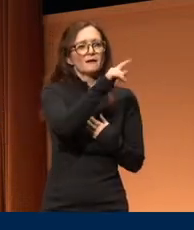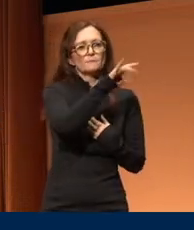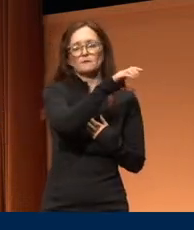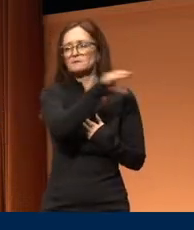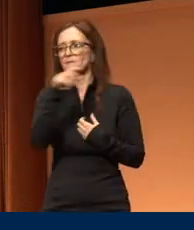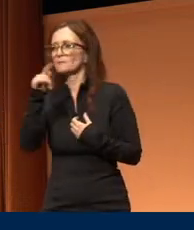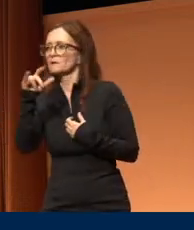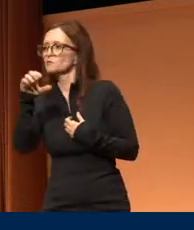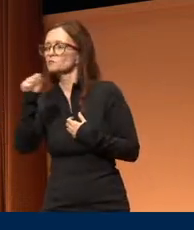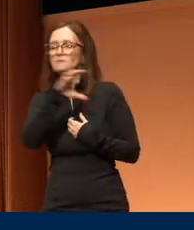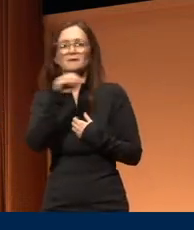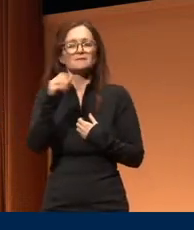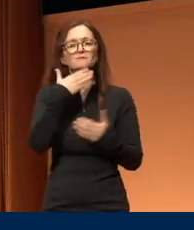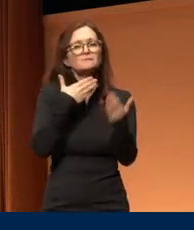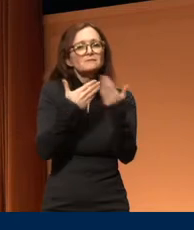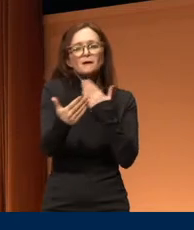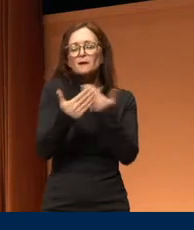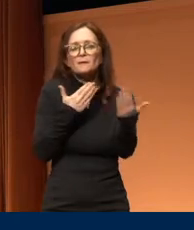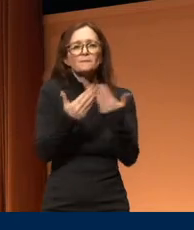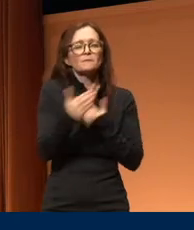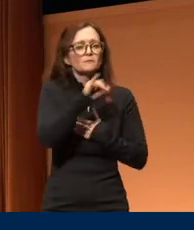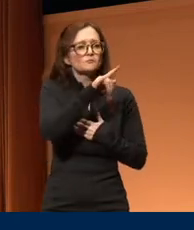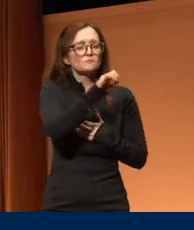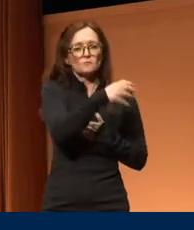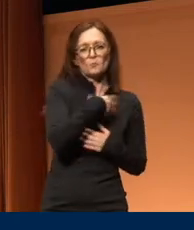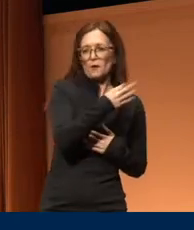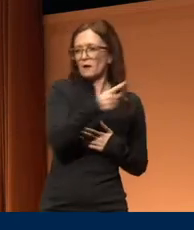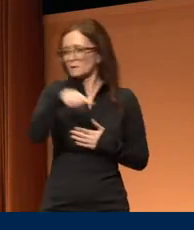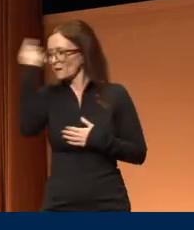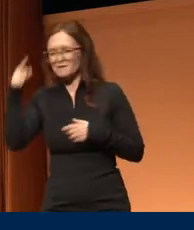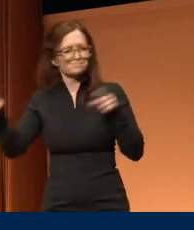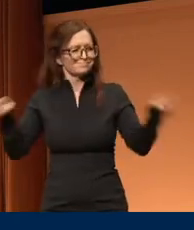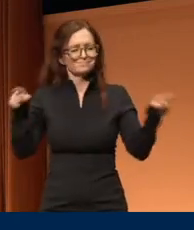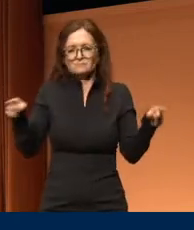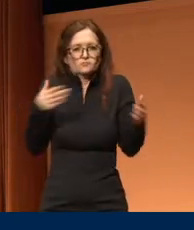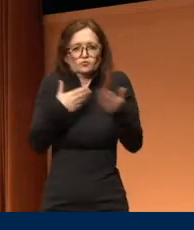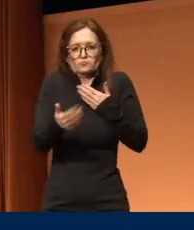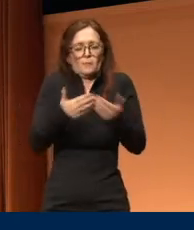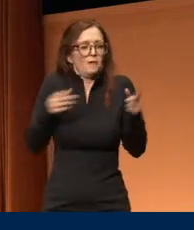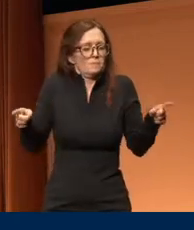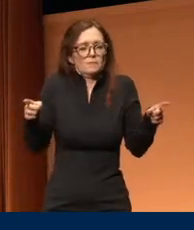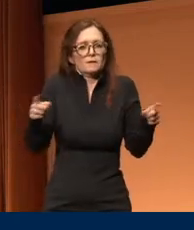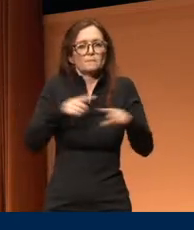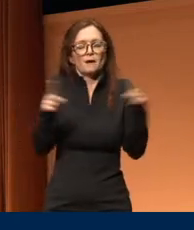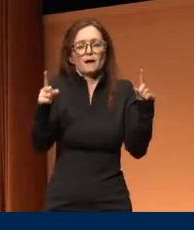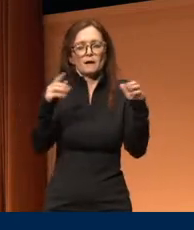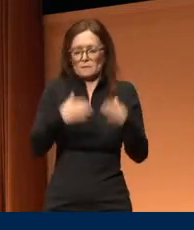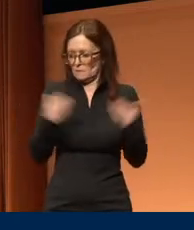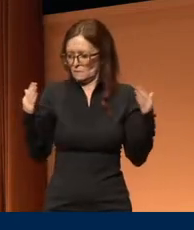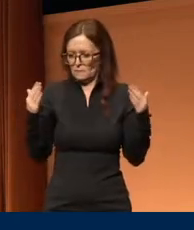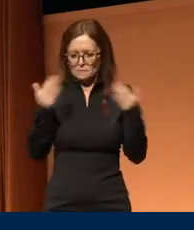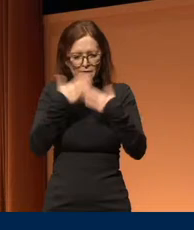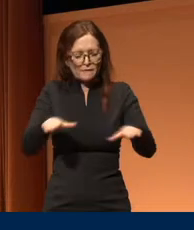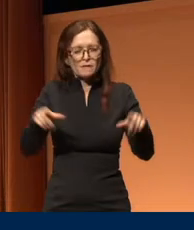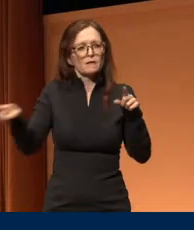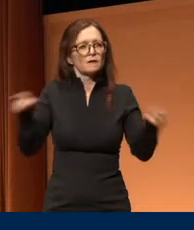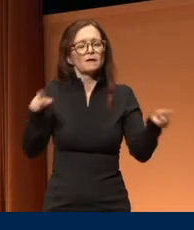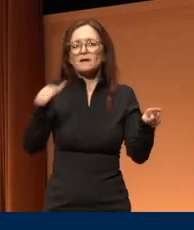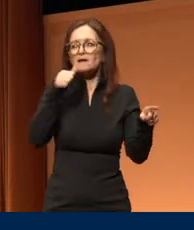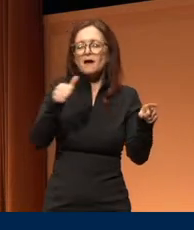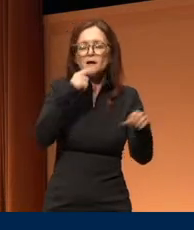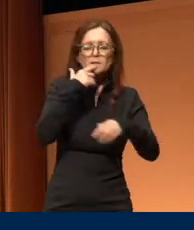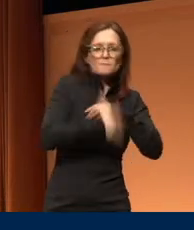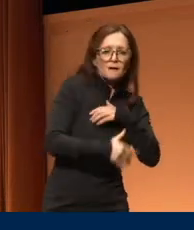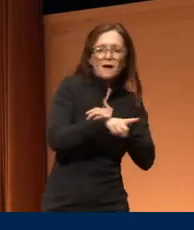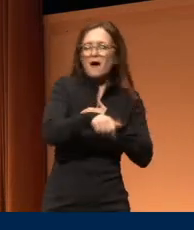Montagues, so that it doesn't matter that her Juliet is white and her Romeo is black. The big divide between the families is not race or blood,